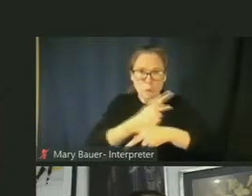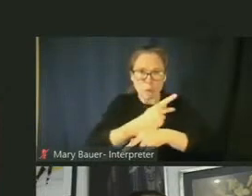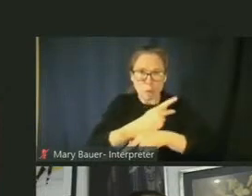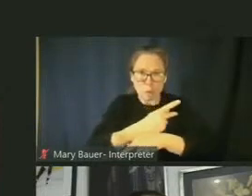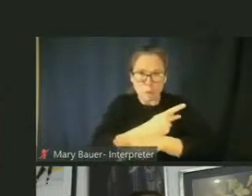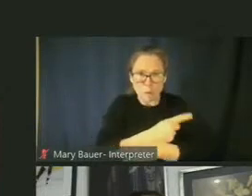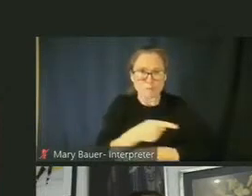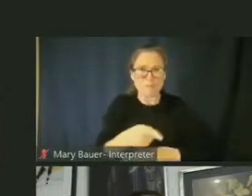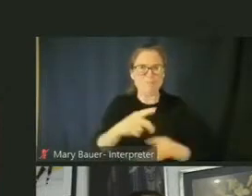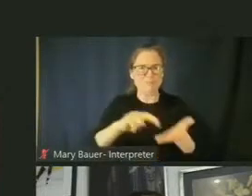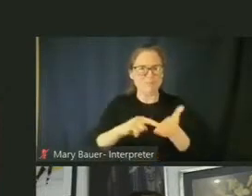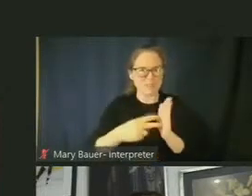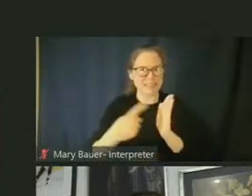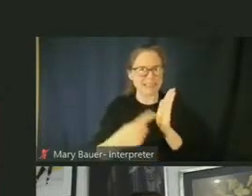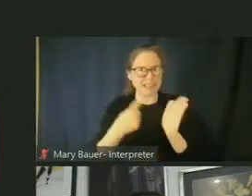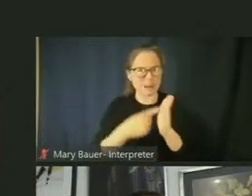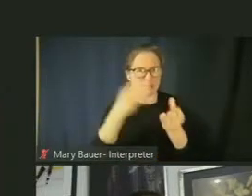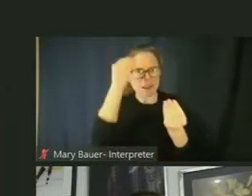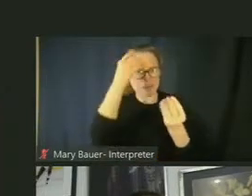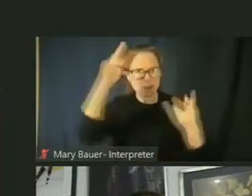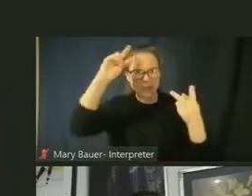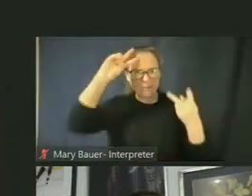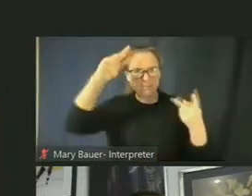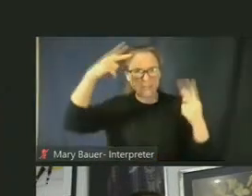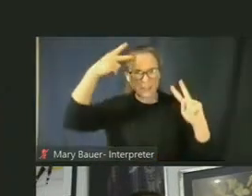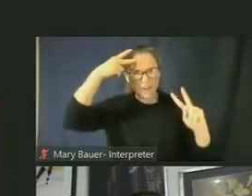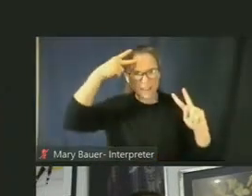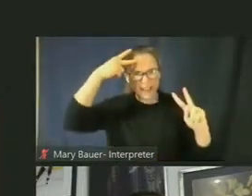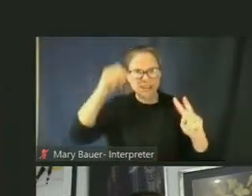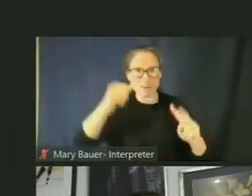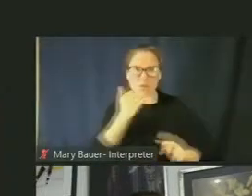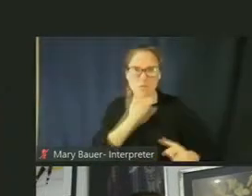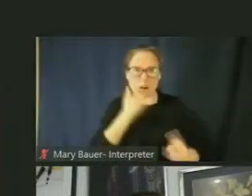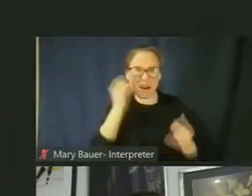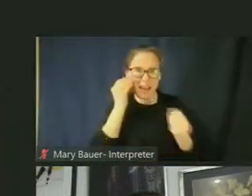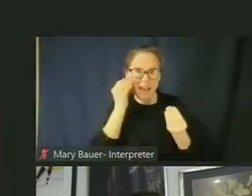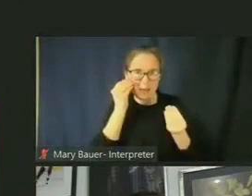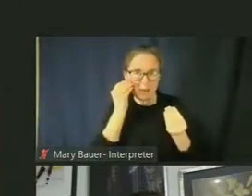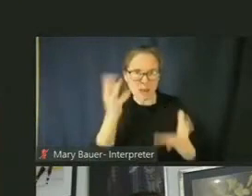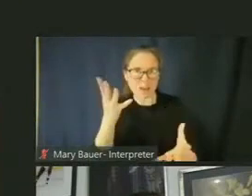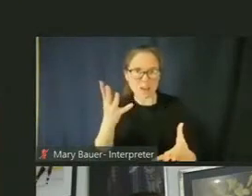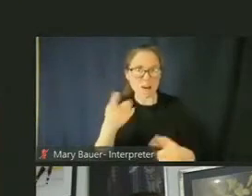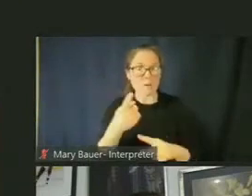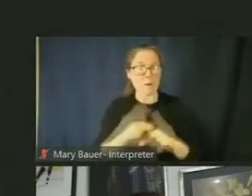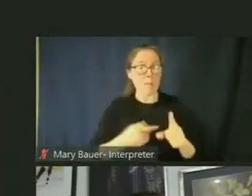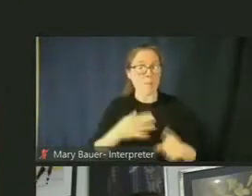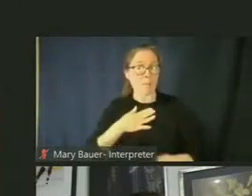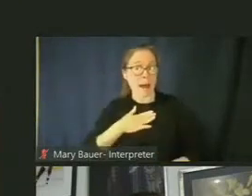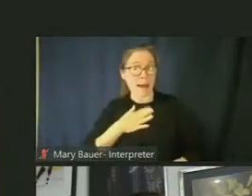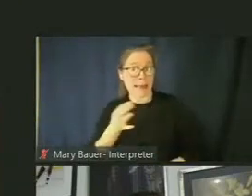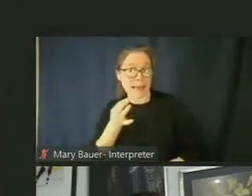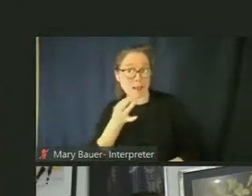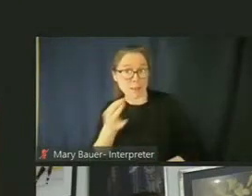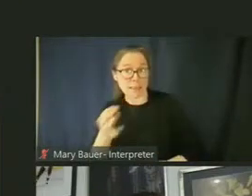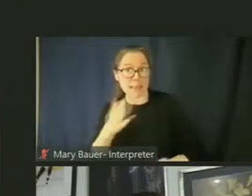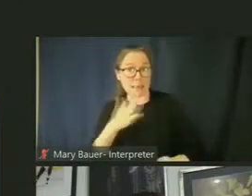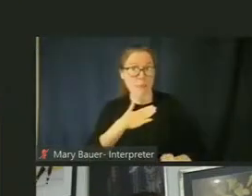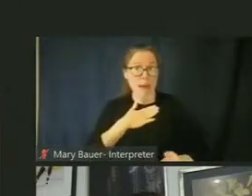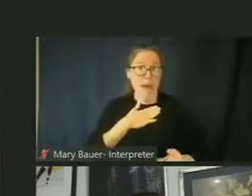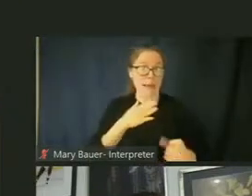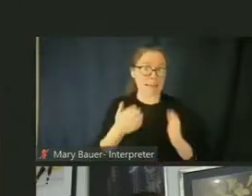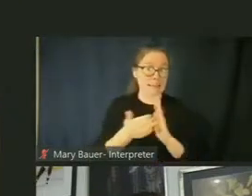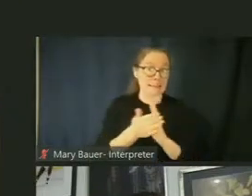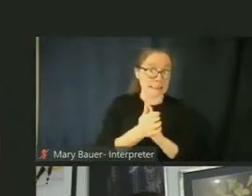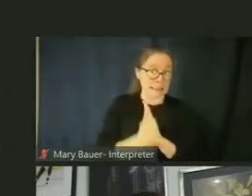the misinformation mouse. From my disaster preparedness lens and with my expertise in managing emergency